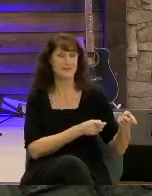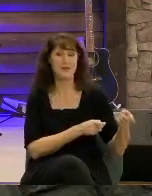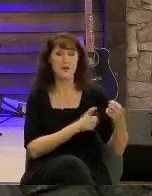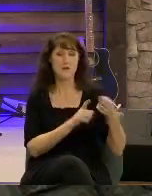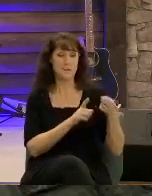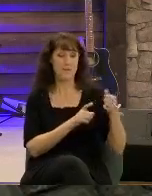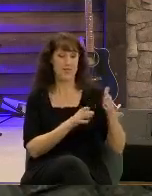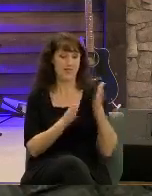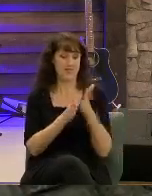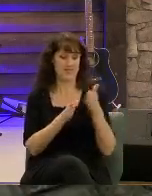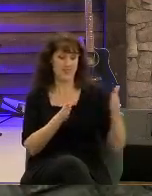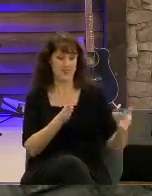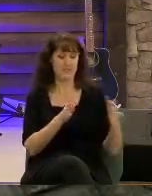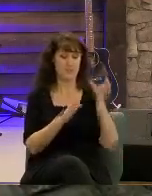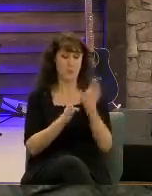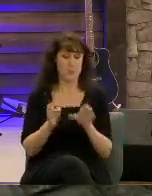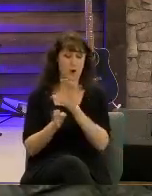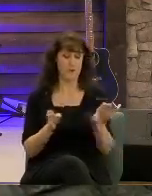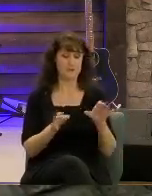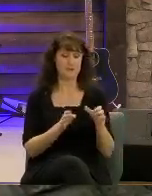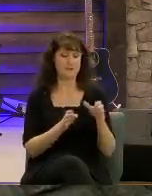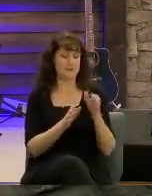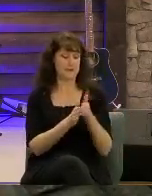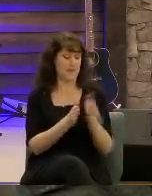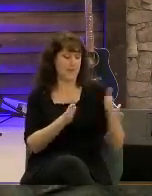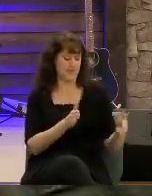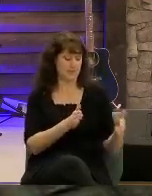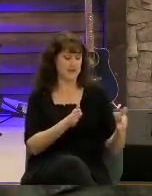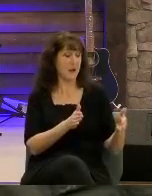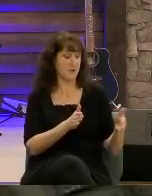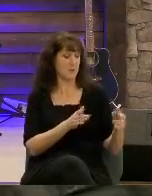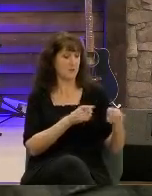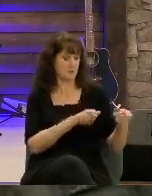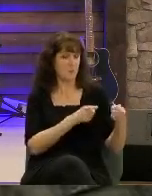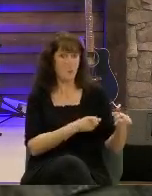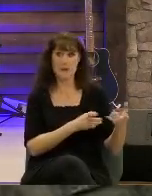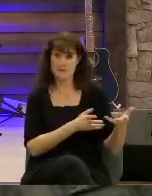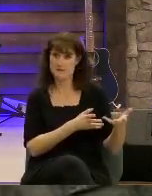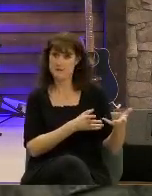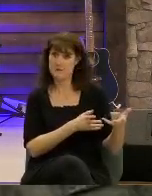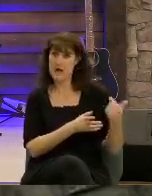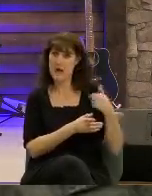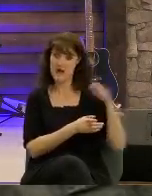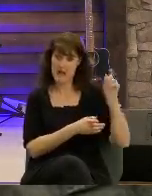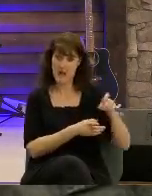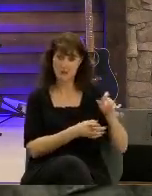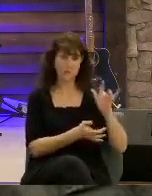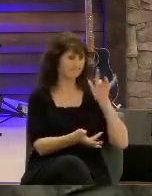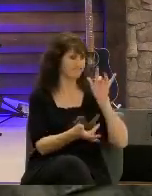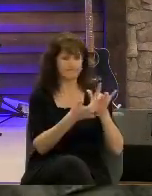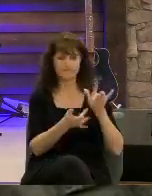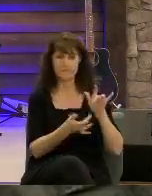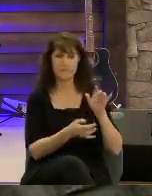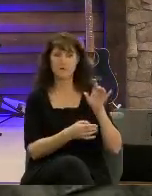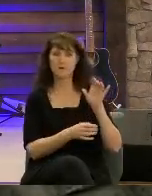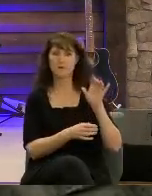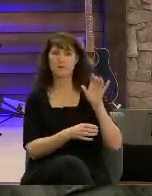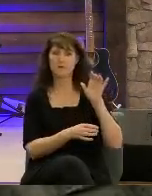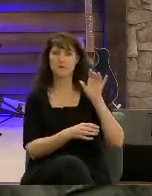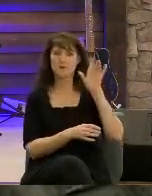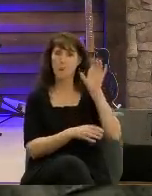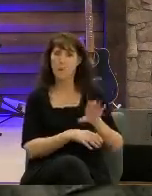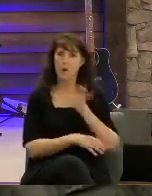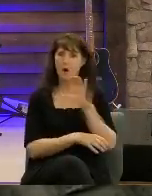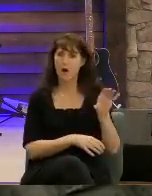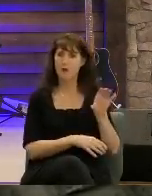side. So I had to get there. I had to encounter the cross, right? And I had to go through. So the penalty,